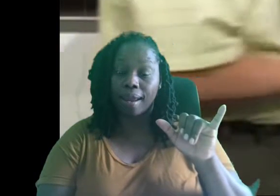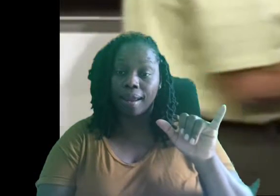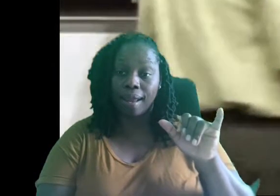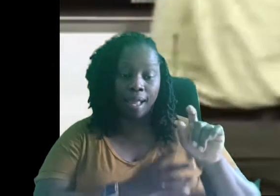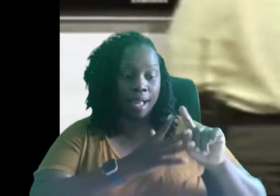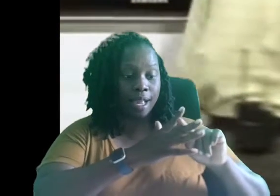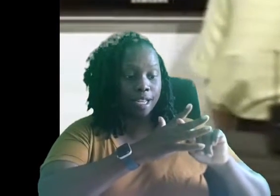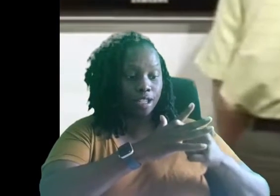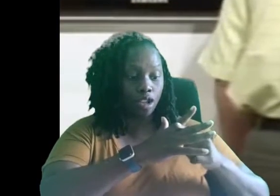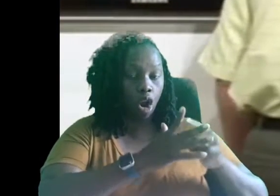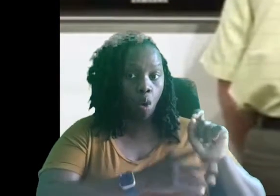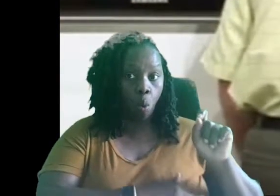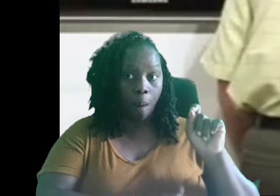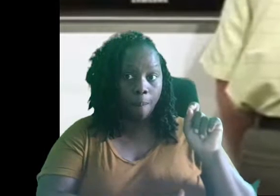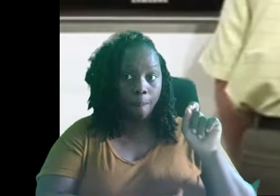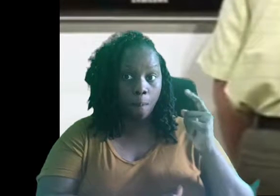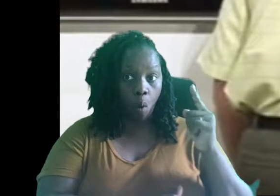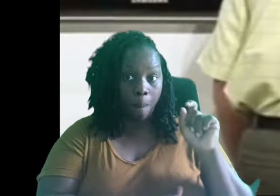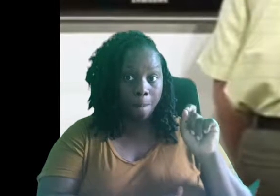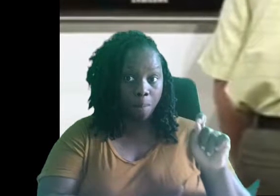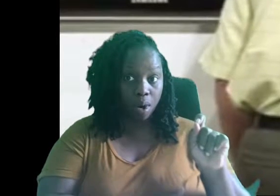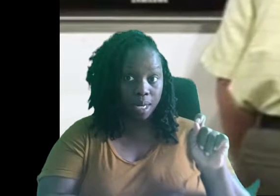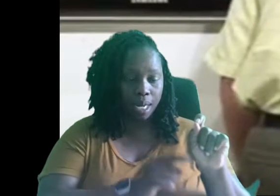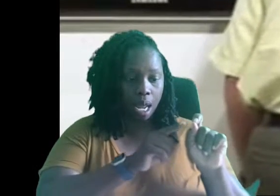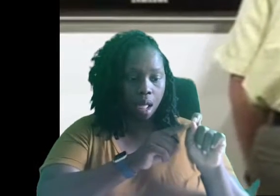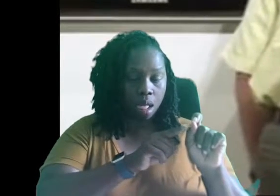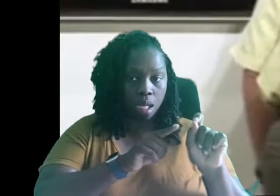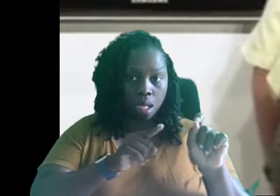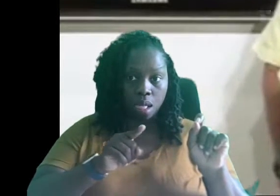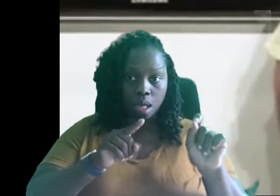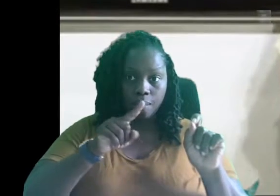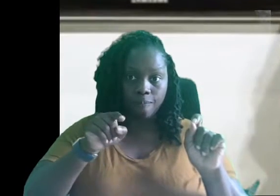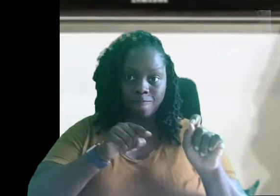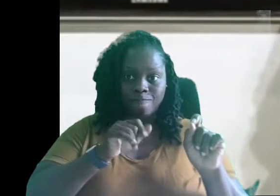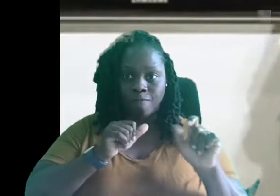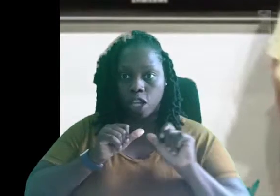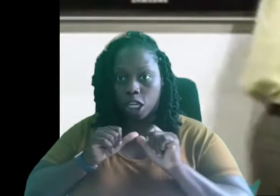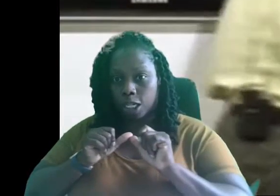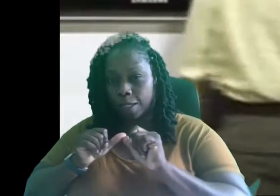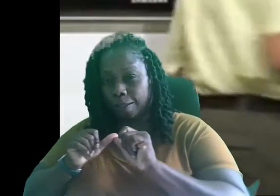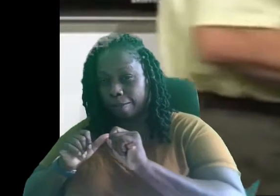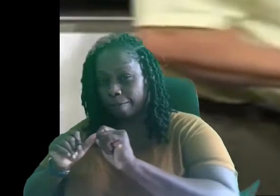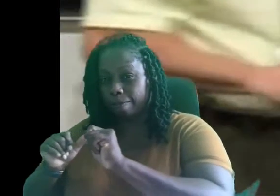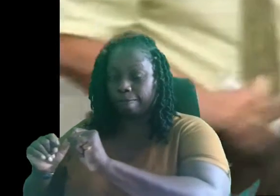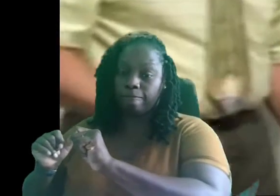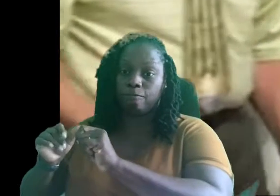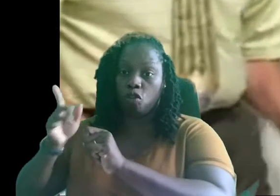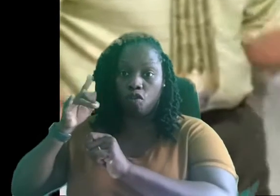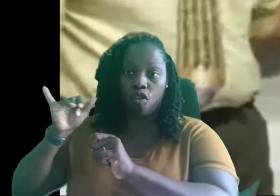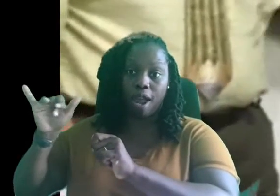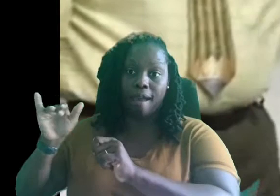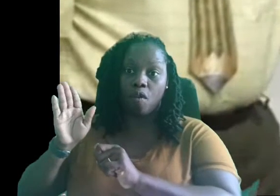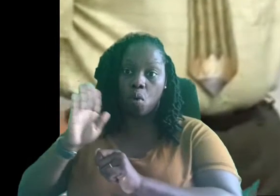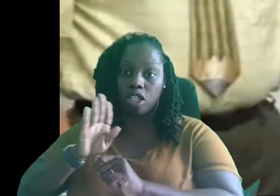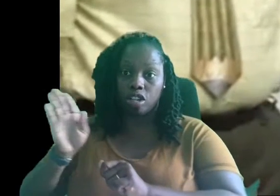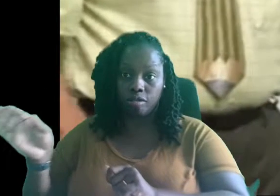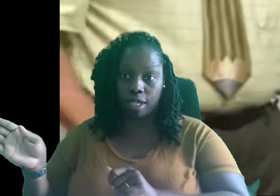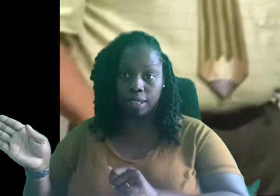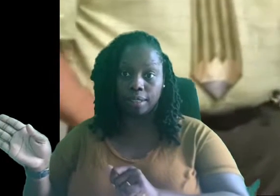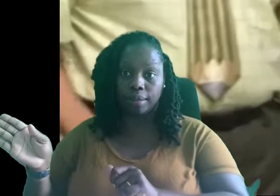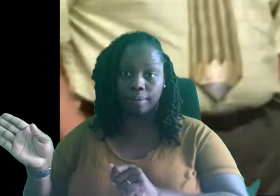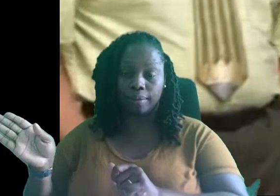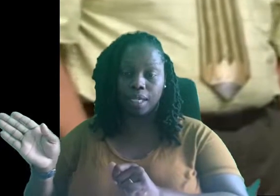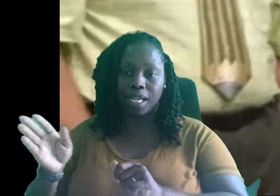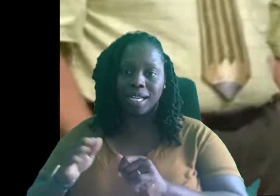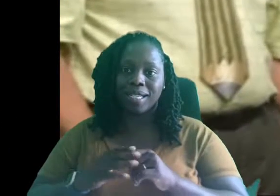An array starts at one point and then goes infinitely